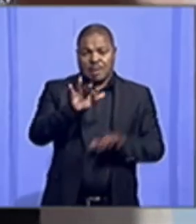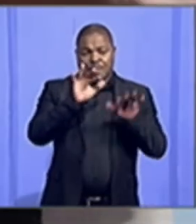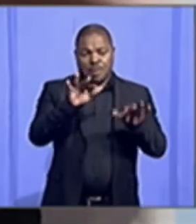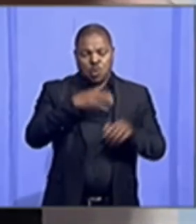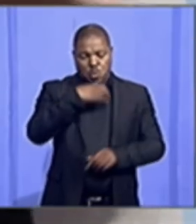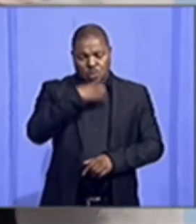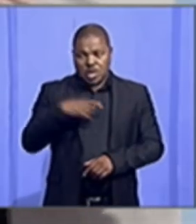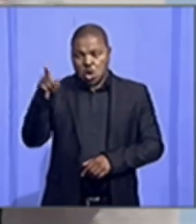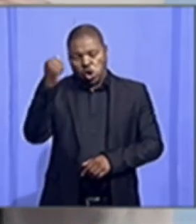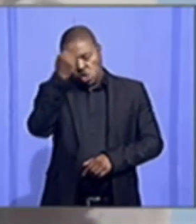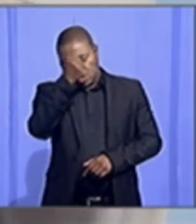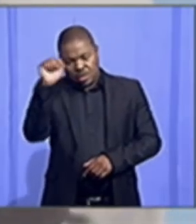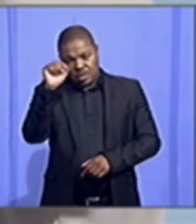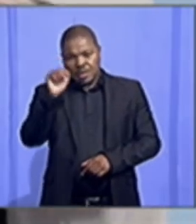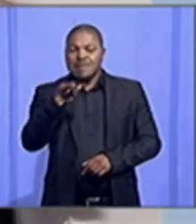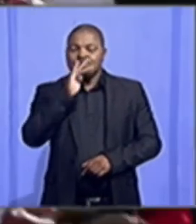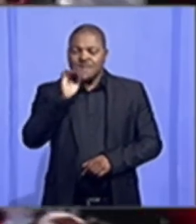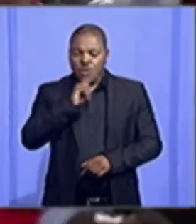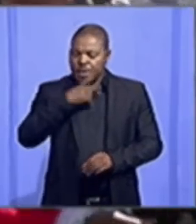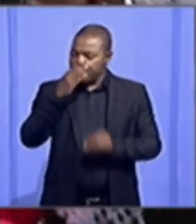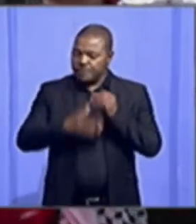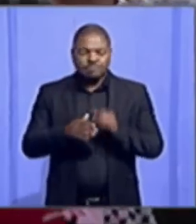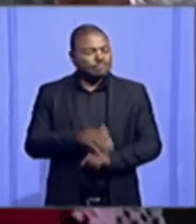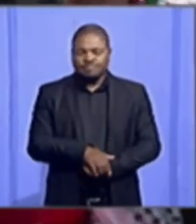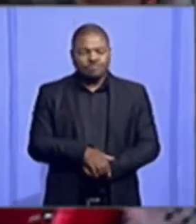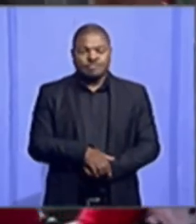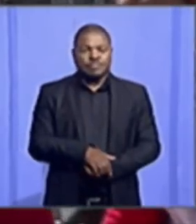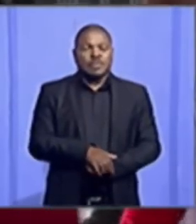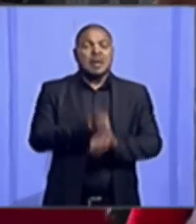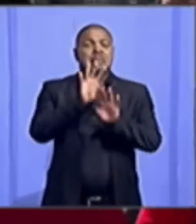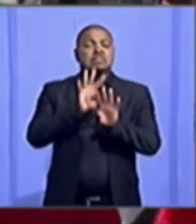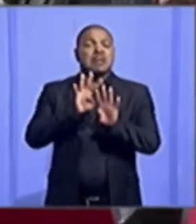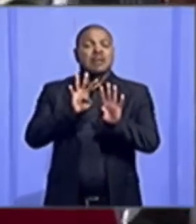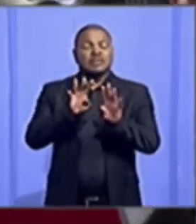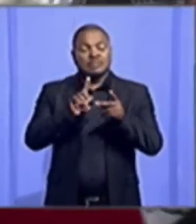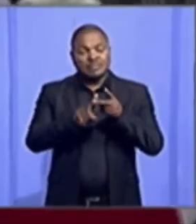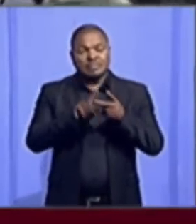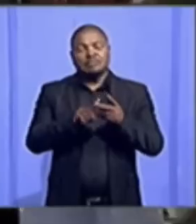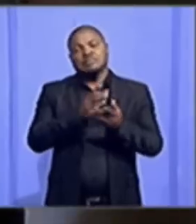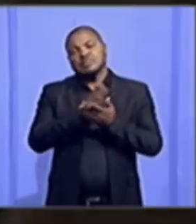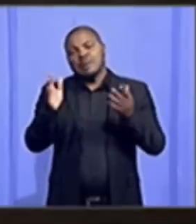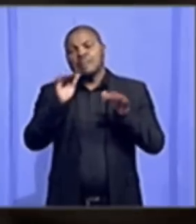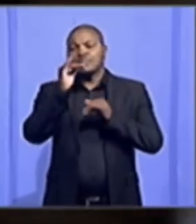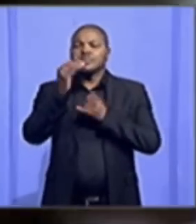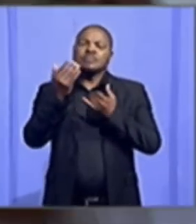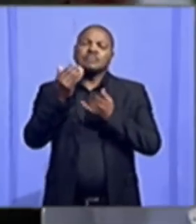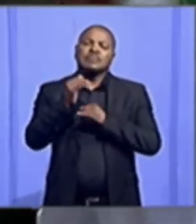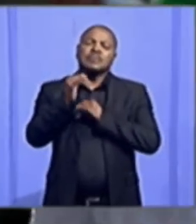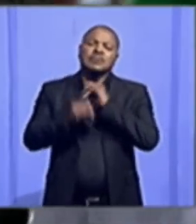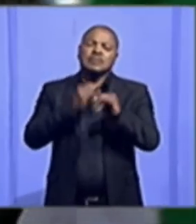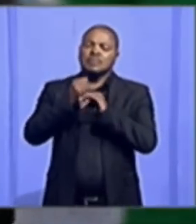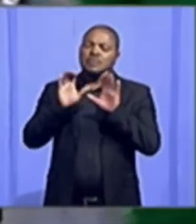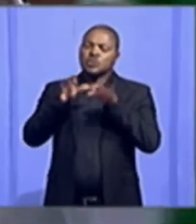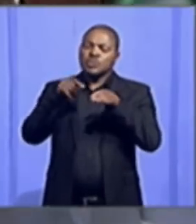we have unfinished business. Boipiletsong bona ho boetse ho ba le baemedi ba mokgatlo wa matjhaba wa dithuso wa Gift